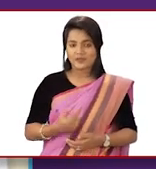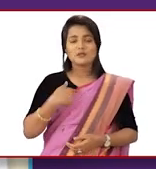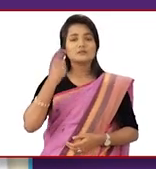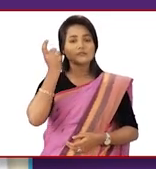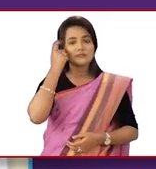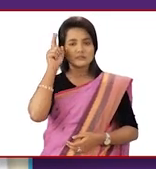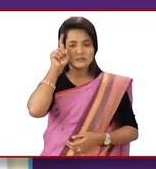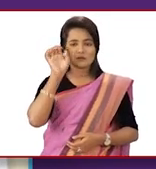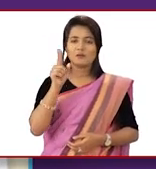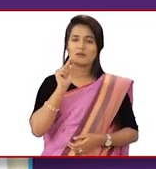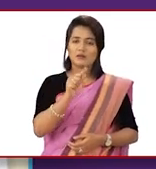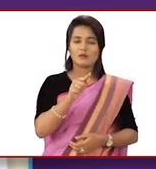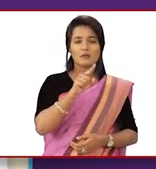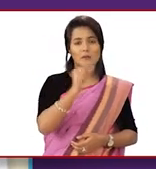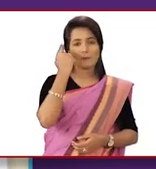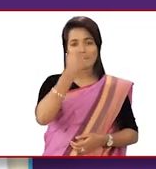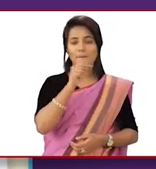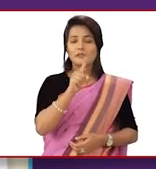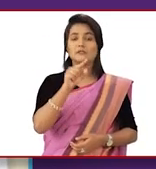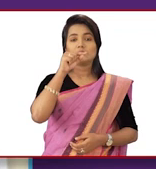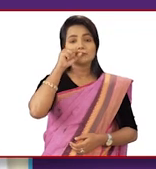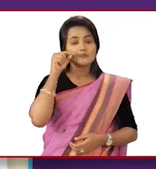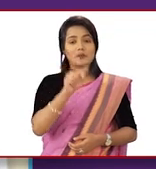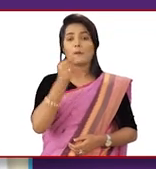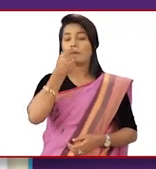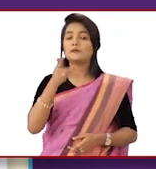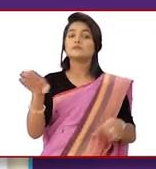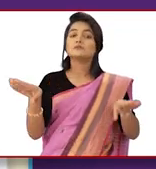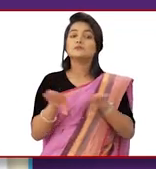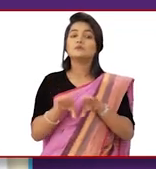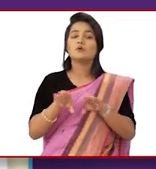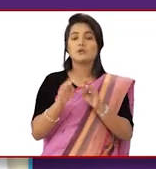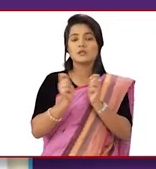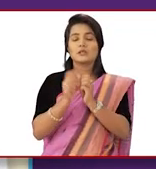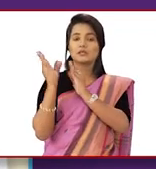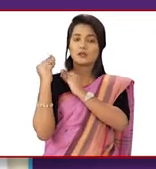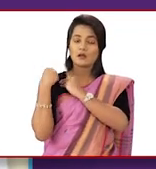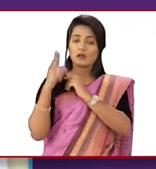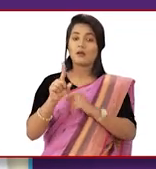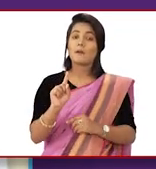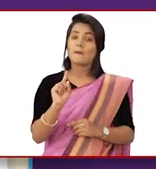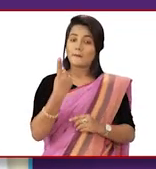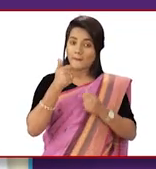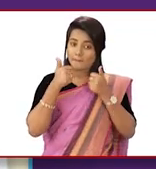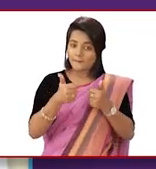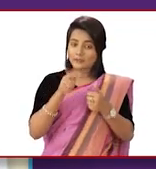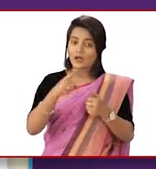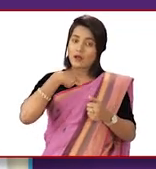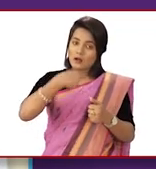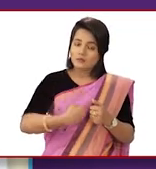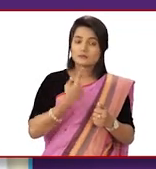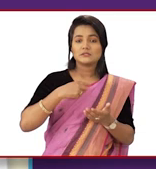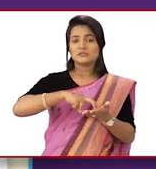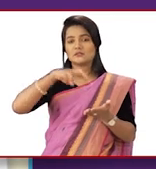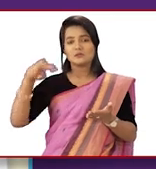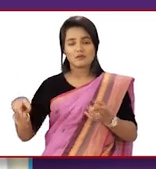think a world where a woman has the equal responsibility and rights as me is a better world for me as well. I don't want to live